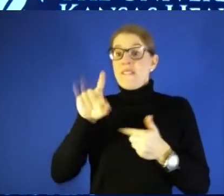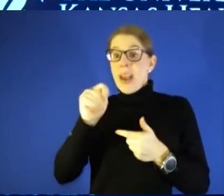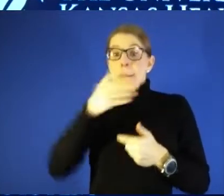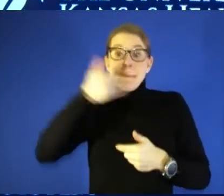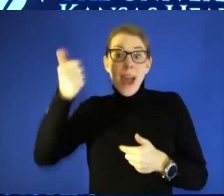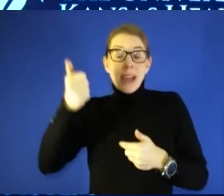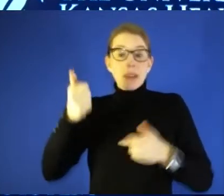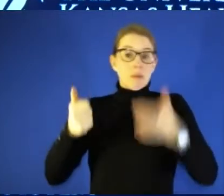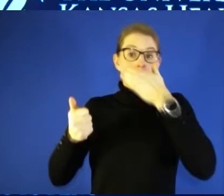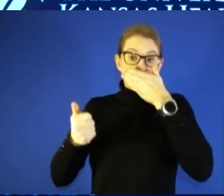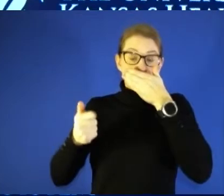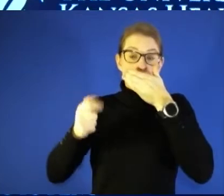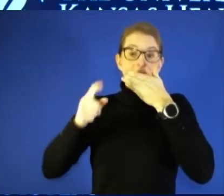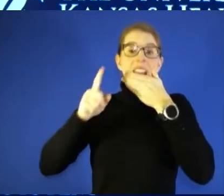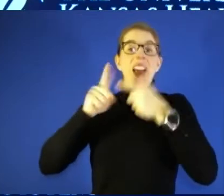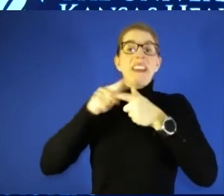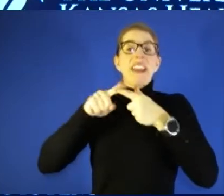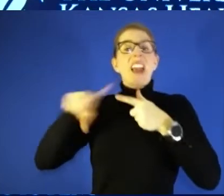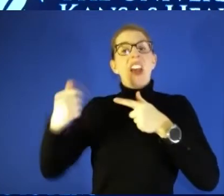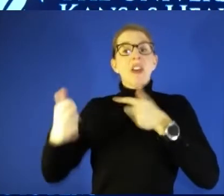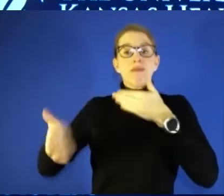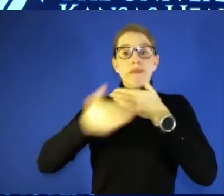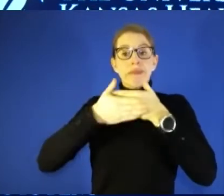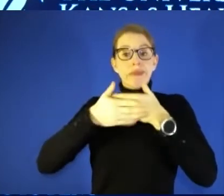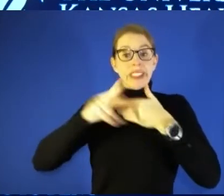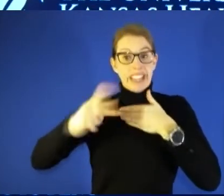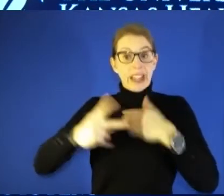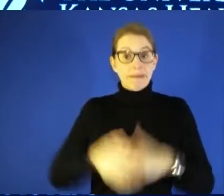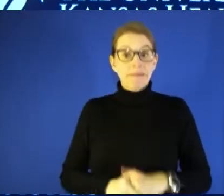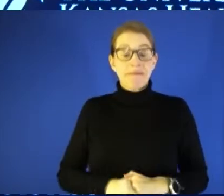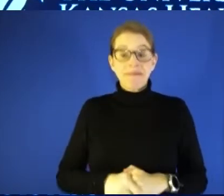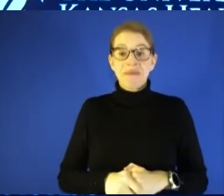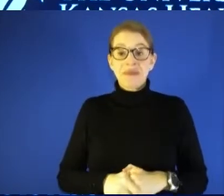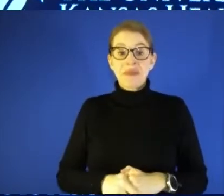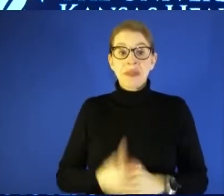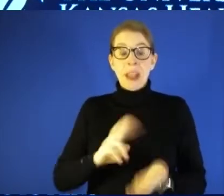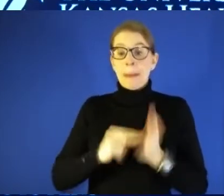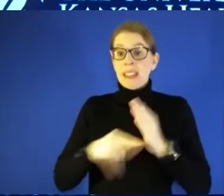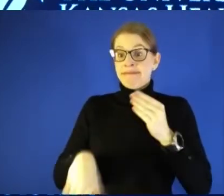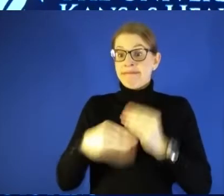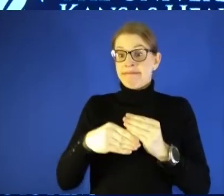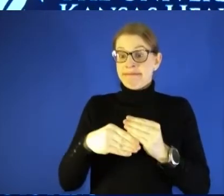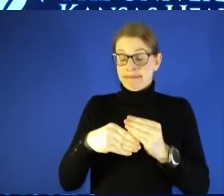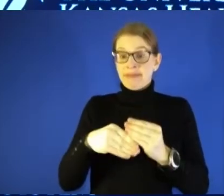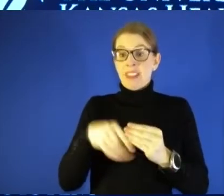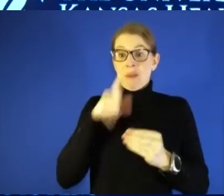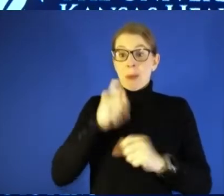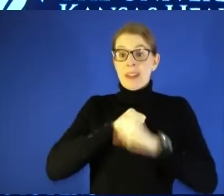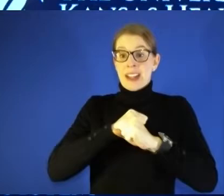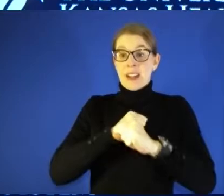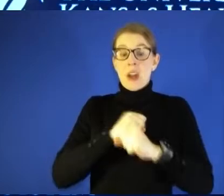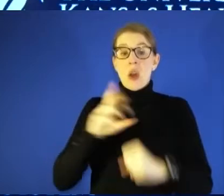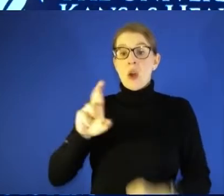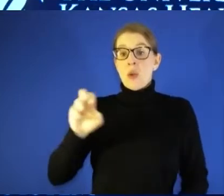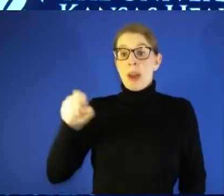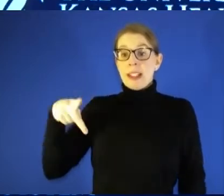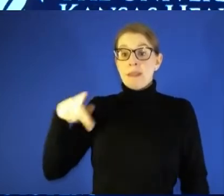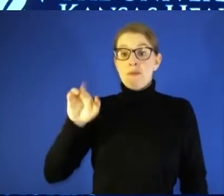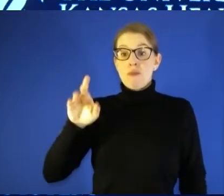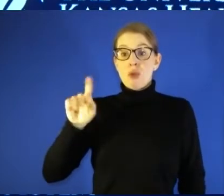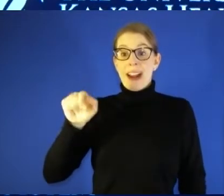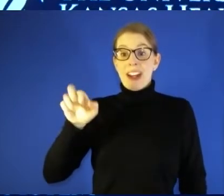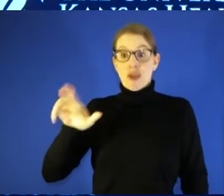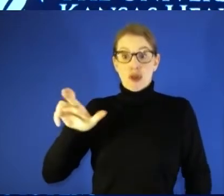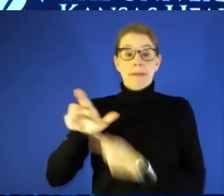one over it. That also offers another layer of protection. And then we have the respirators, which is what absolutely